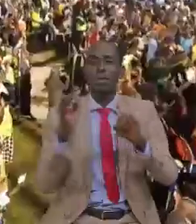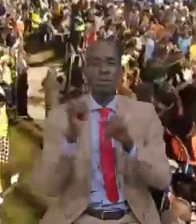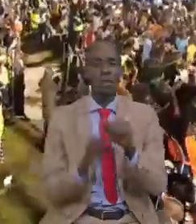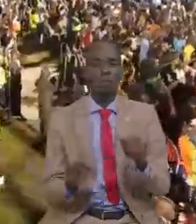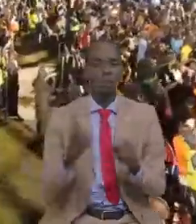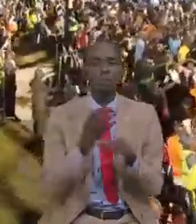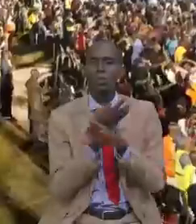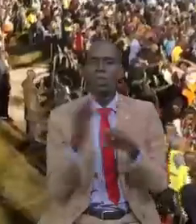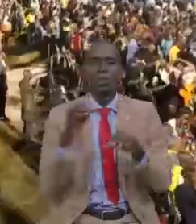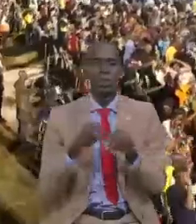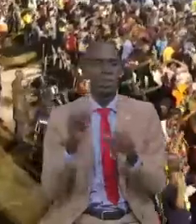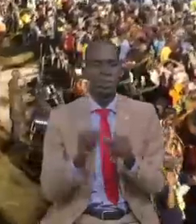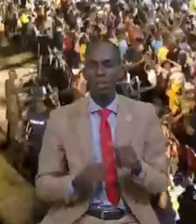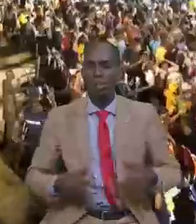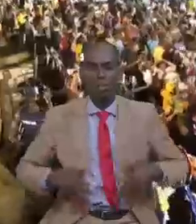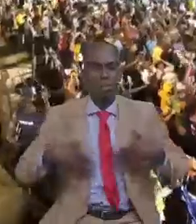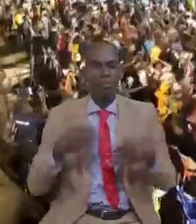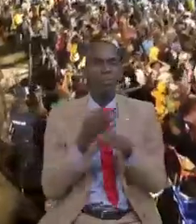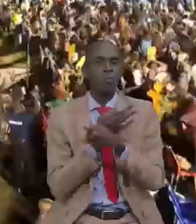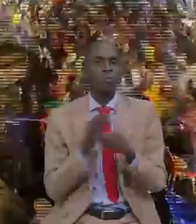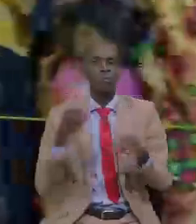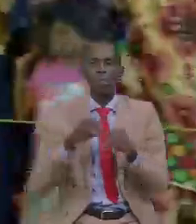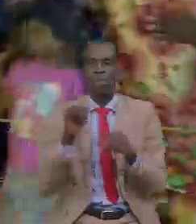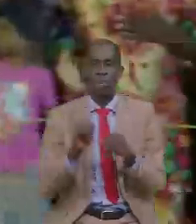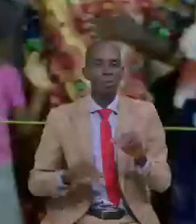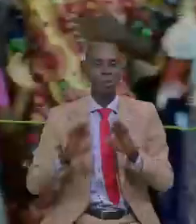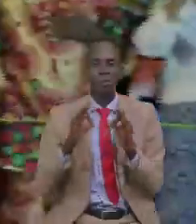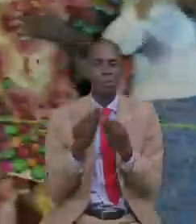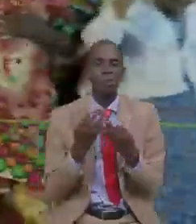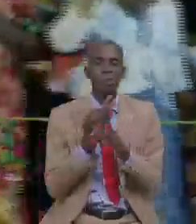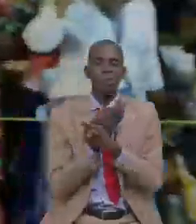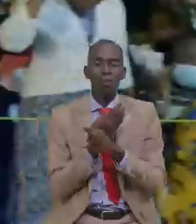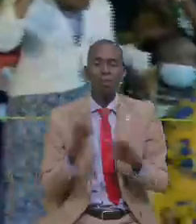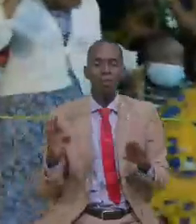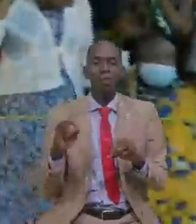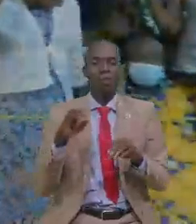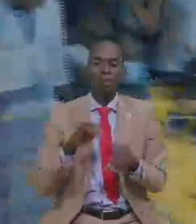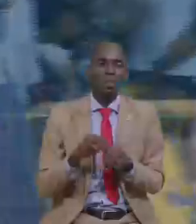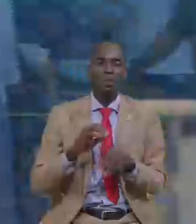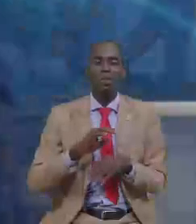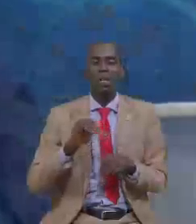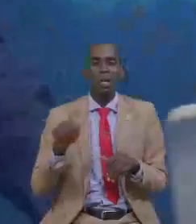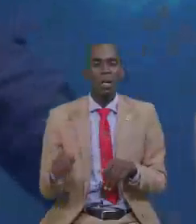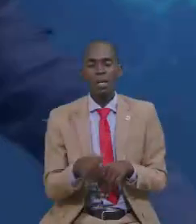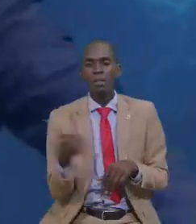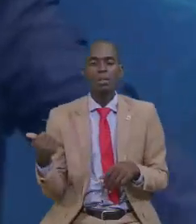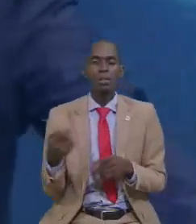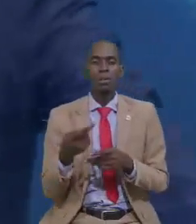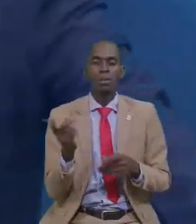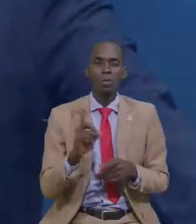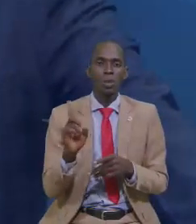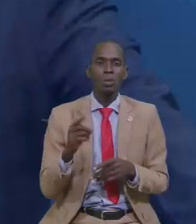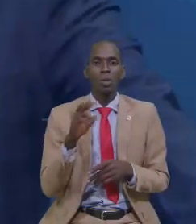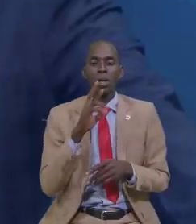life. Freedom in every family. Freedom in any congregation where you are, as